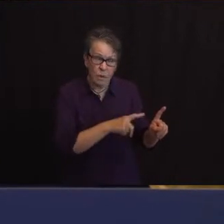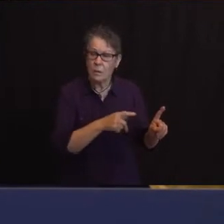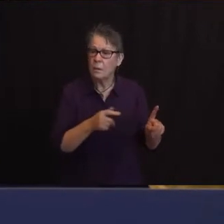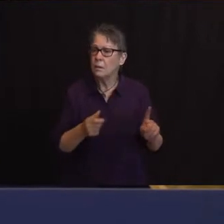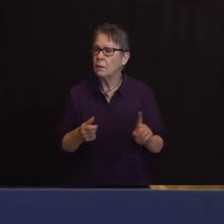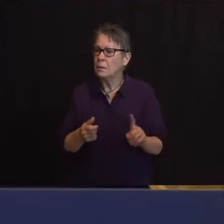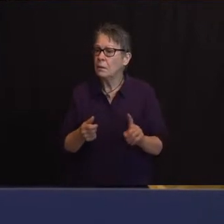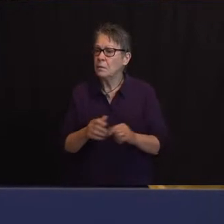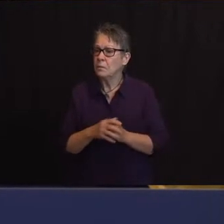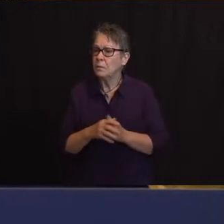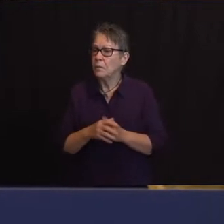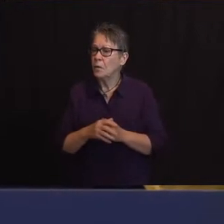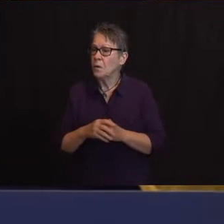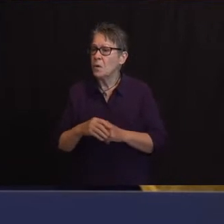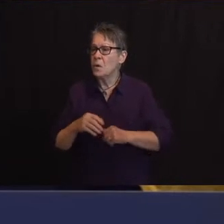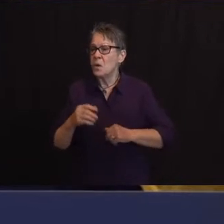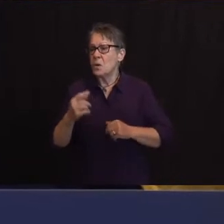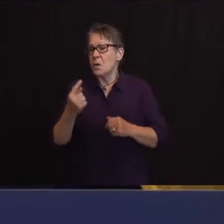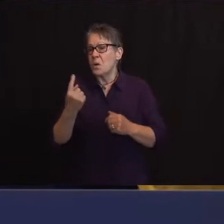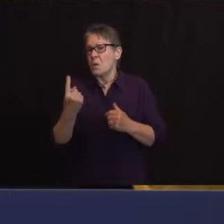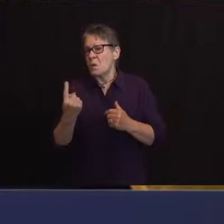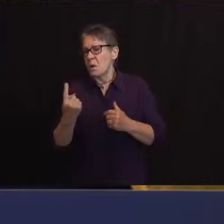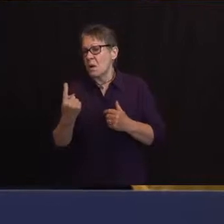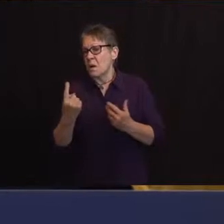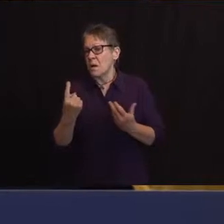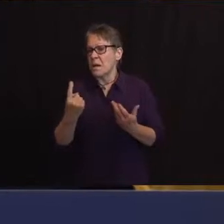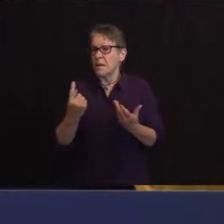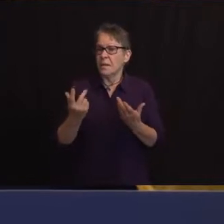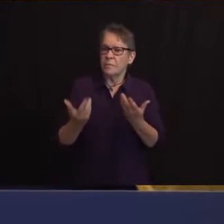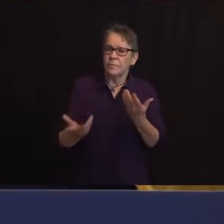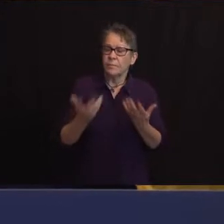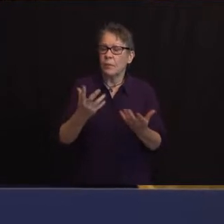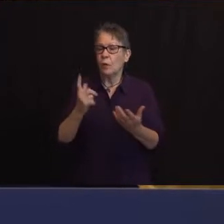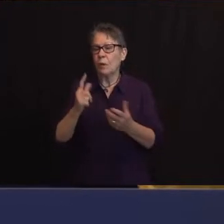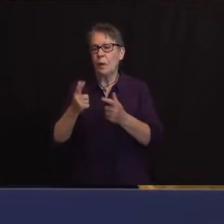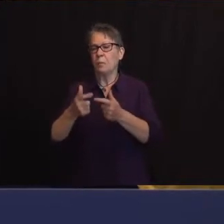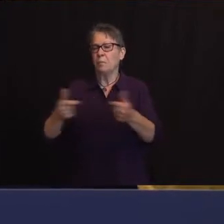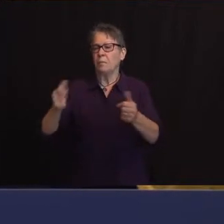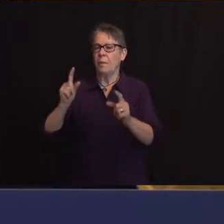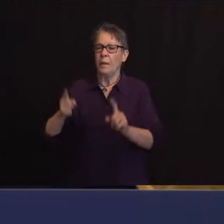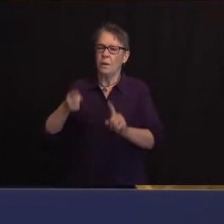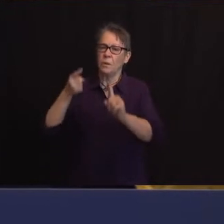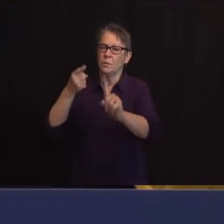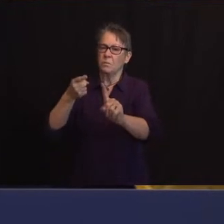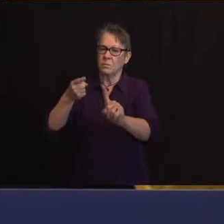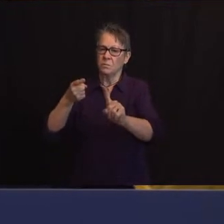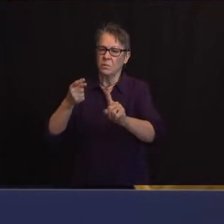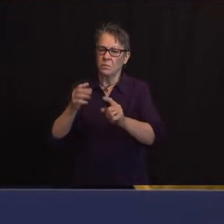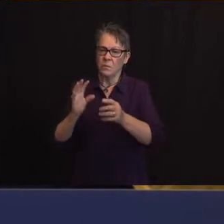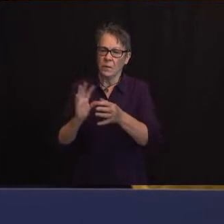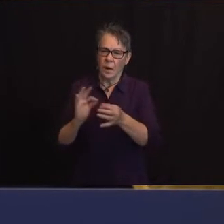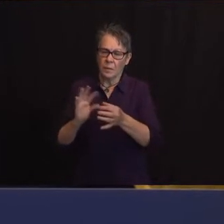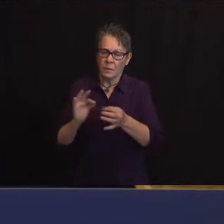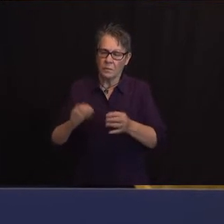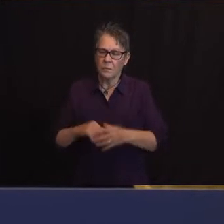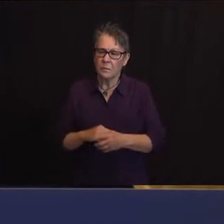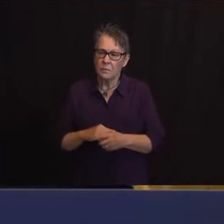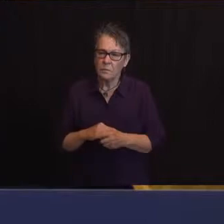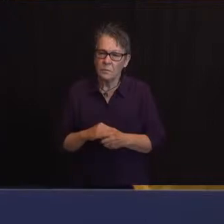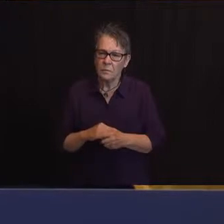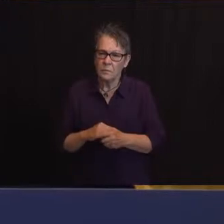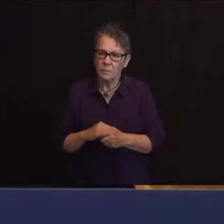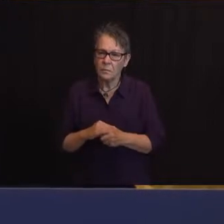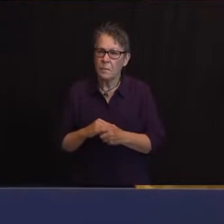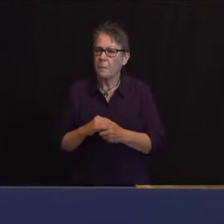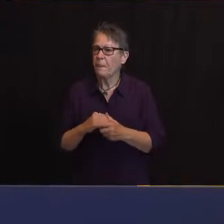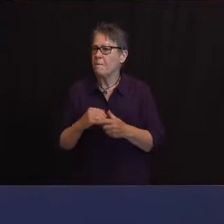I guess one overarching comment. There's no data that suggests the basic stuff that we've